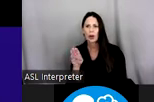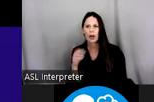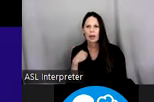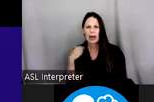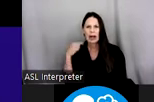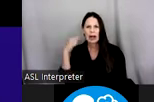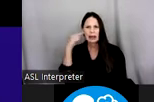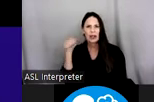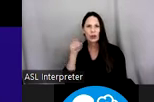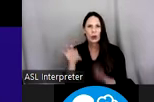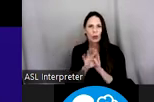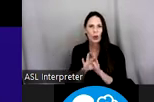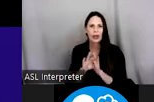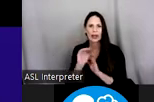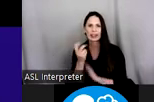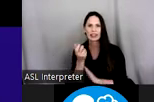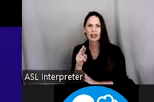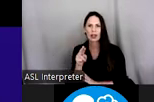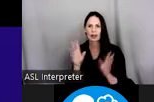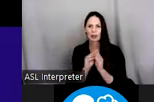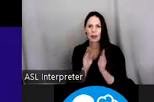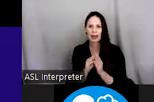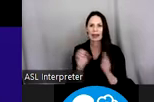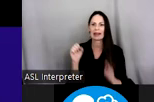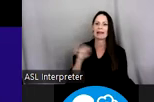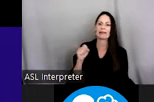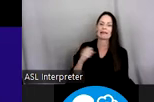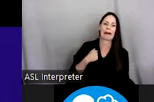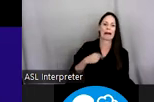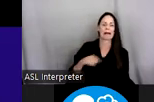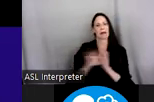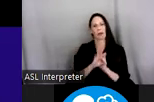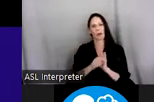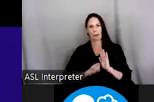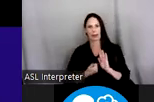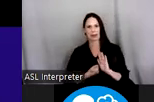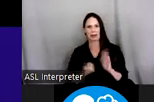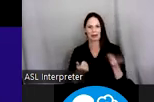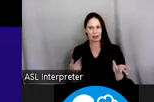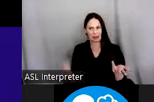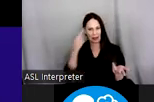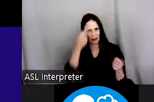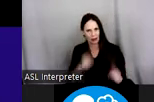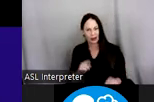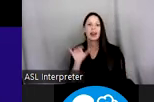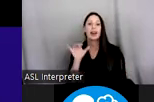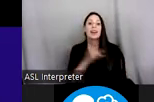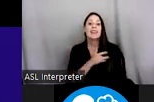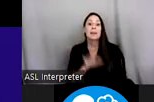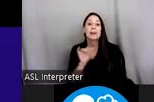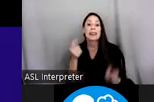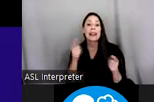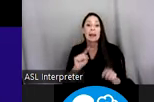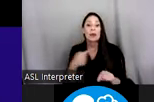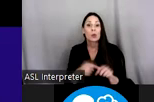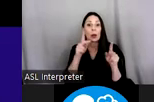Yeah, I appointed myself and they just agreed. So thank you for letting me do that. Normally that happens when someone's out in the bathroom. They're like, let's pick, oh,